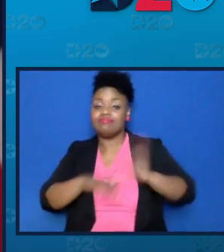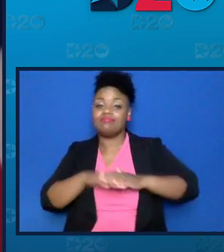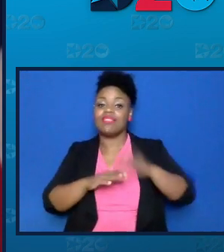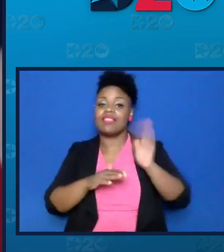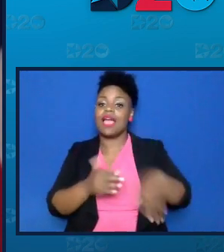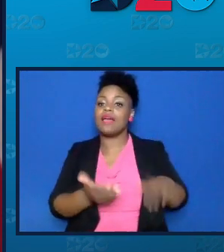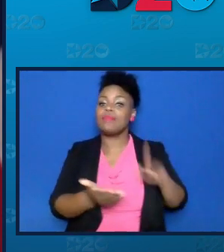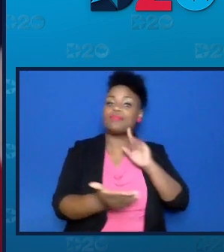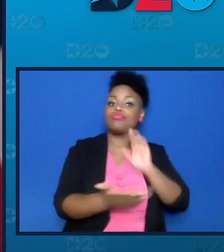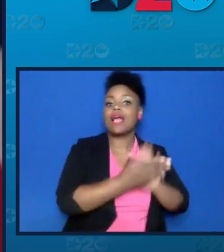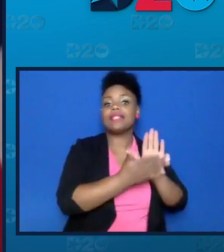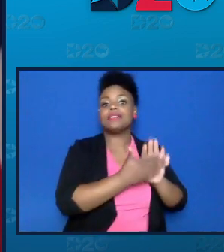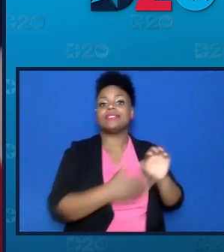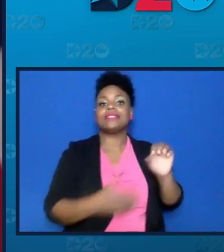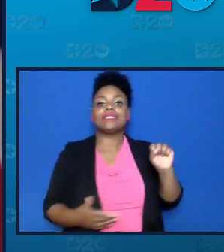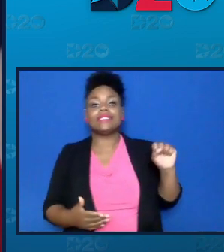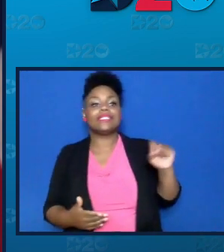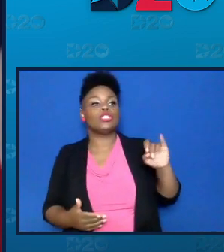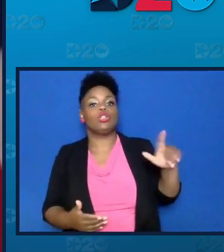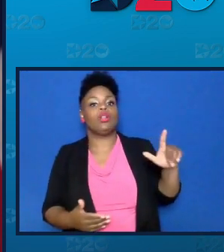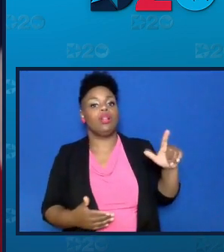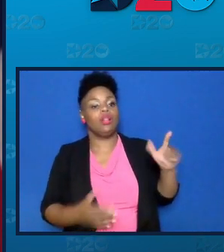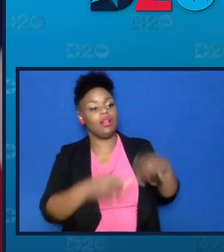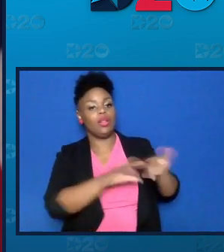going to pay them, pay them.